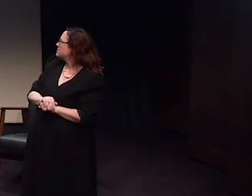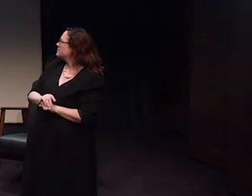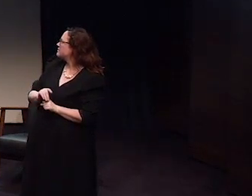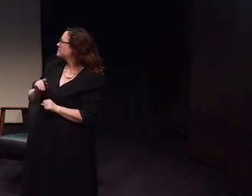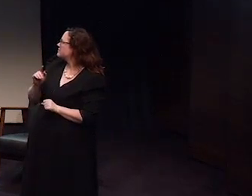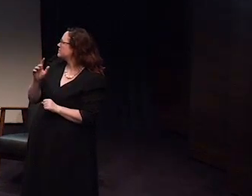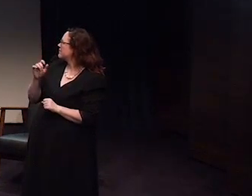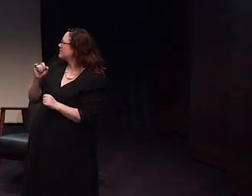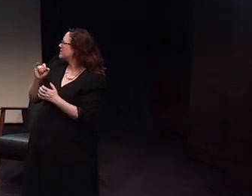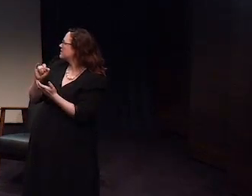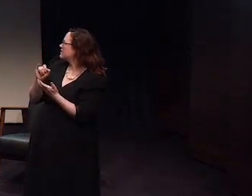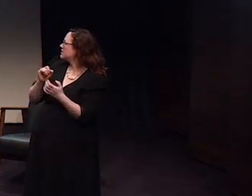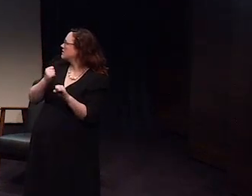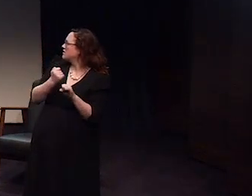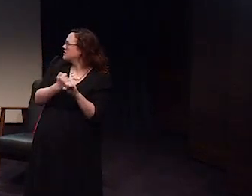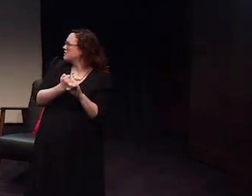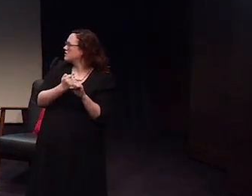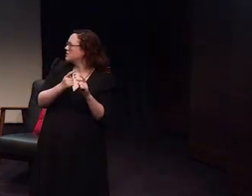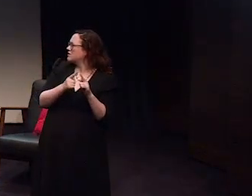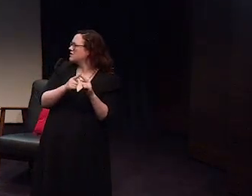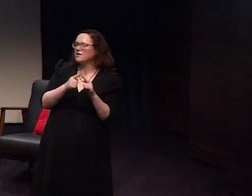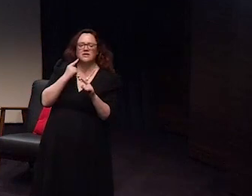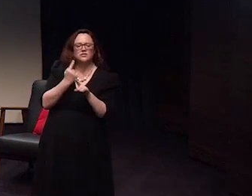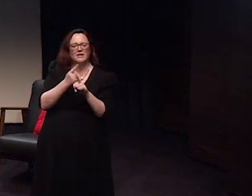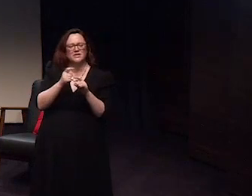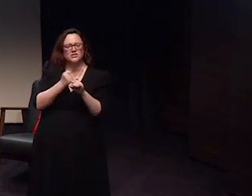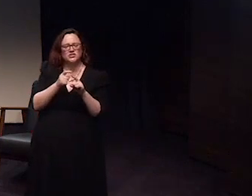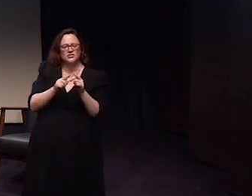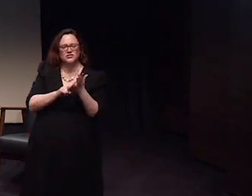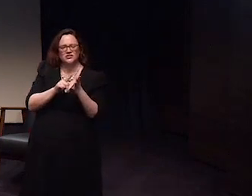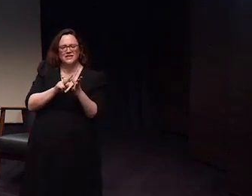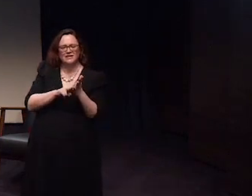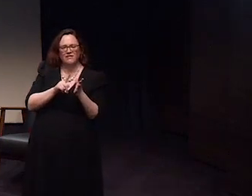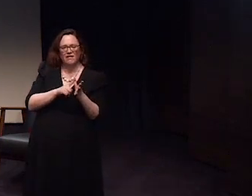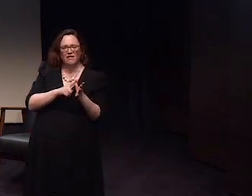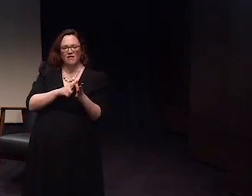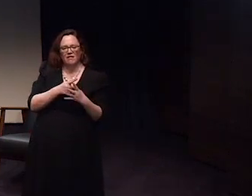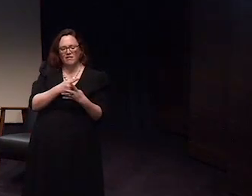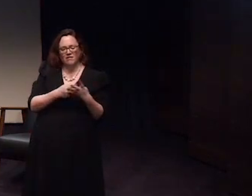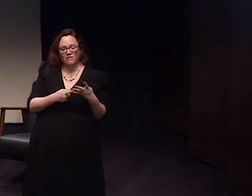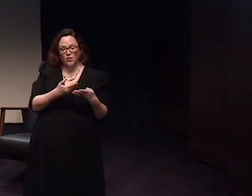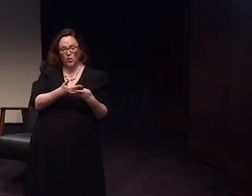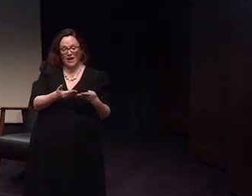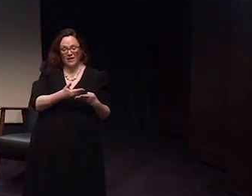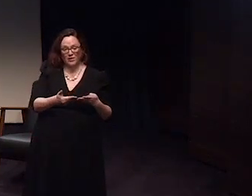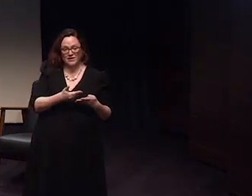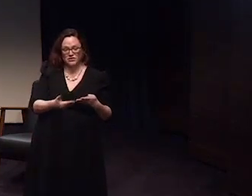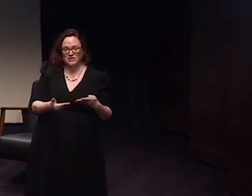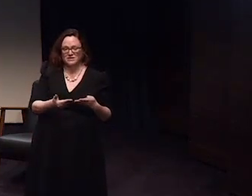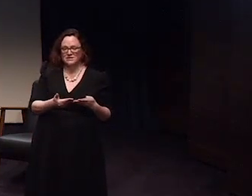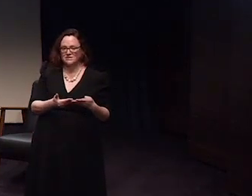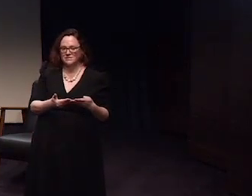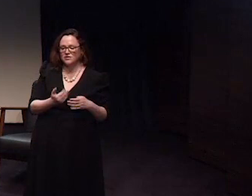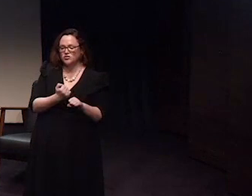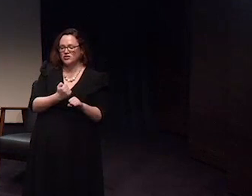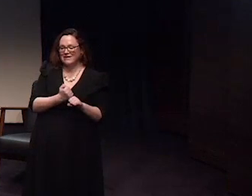of 24 cantons. We are a small state, and has 4 national languages: French, German, Italian, and Romansh. The canton